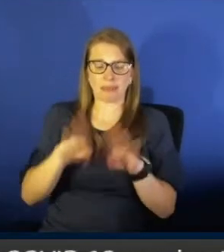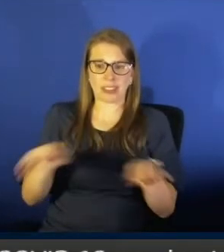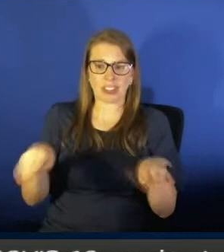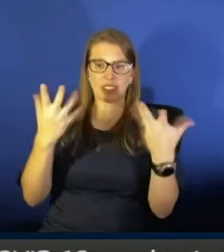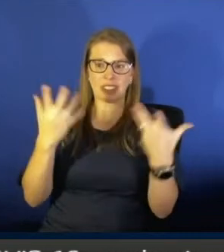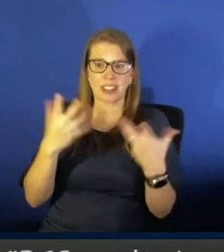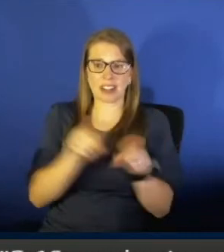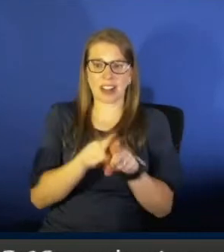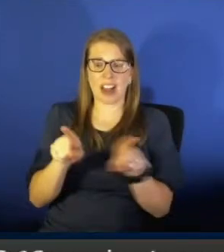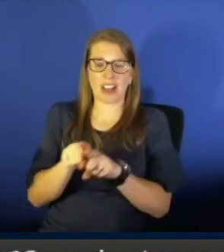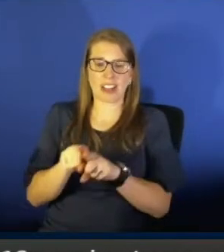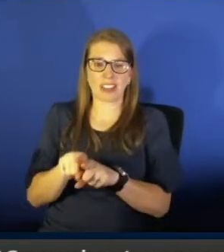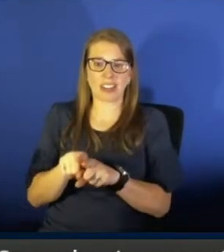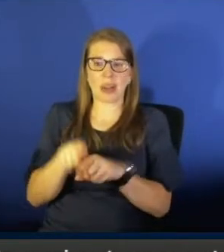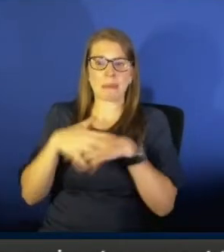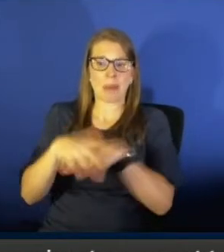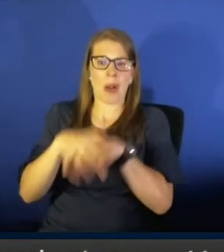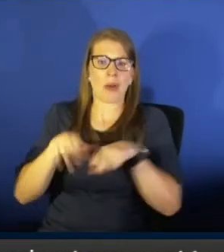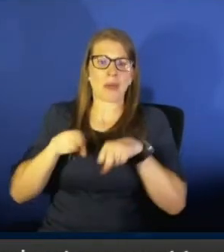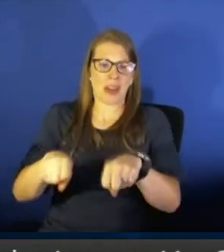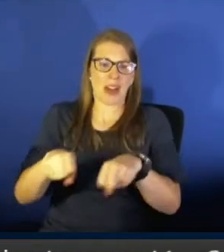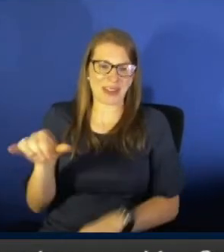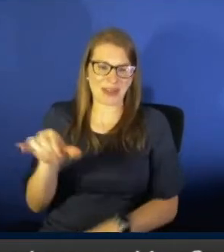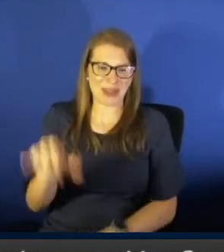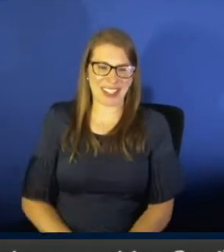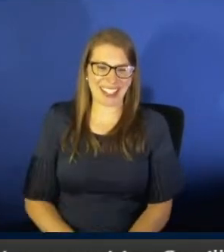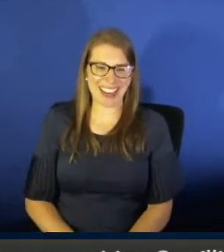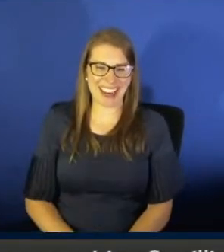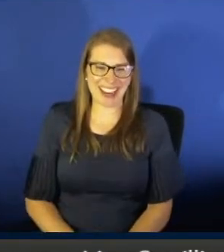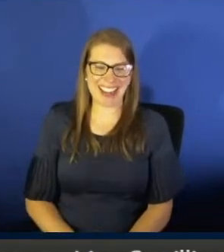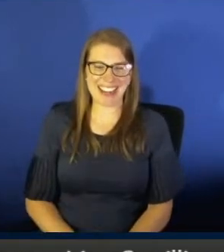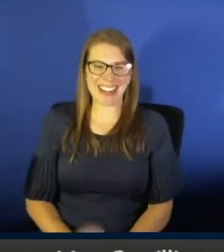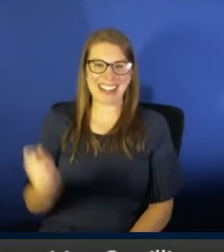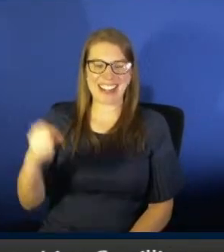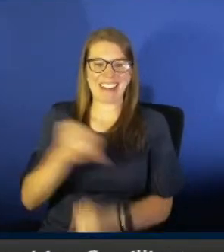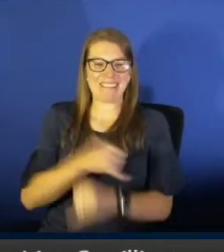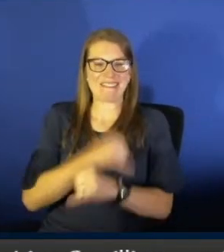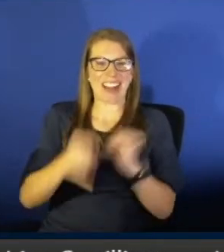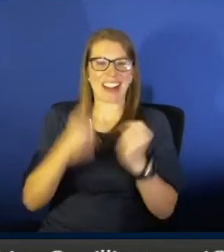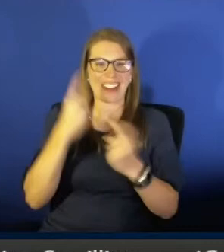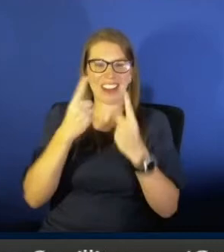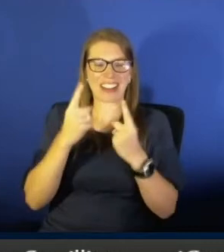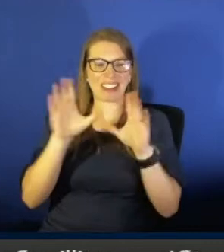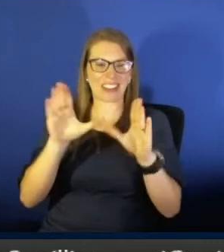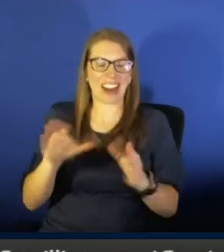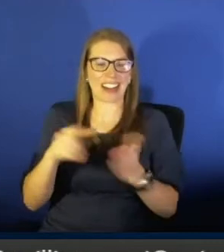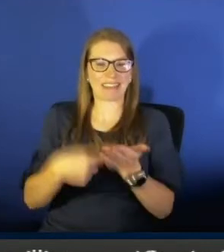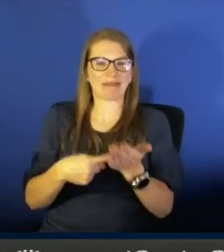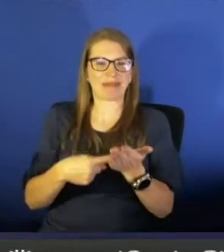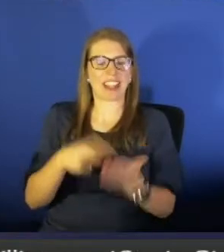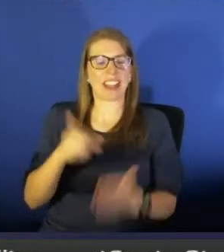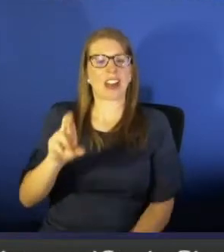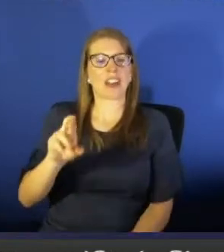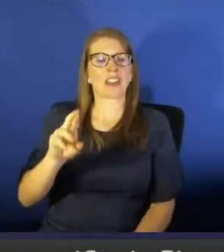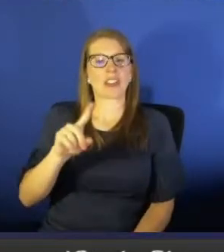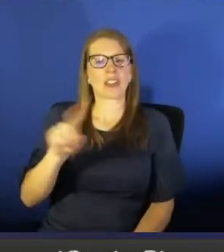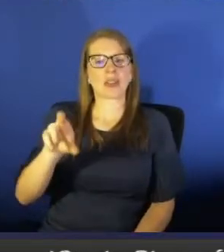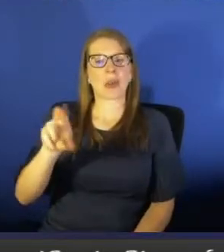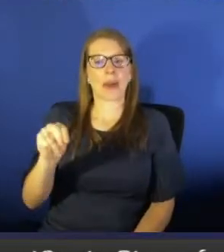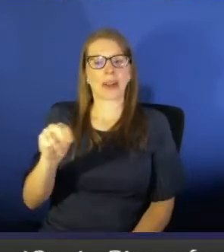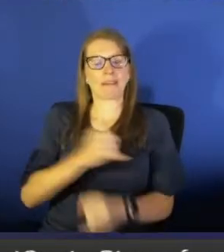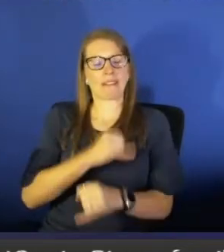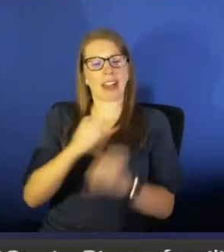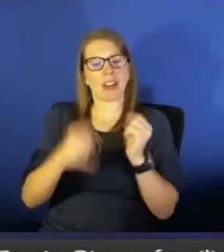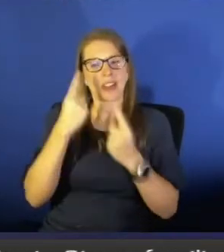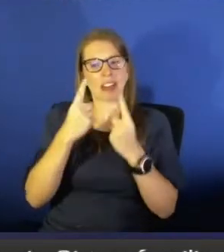lawn. Yes, yes. Okay, so let's get to some final thoughts. Great conversation today. Dr. Zorn, I'm going to start with you. Just final thoughts on our conversation